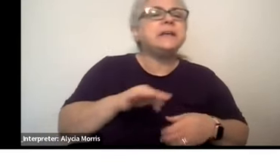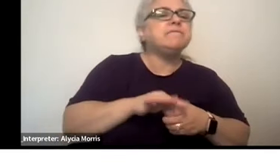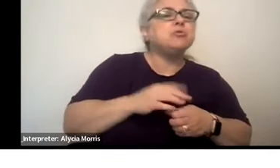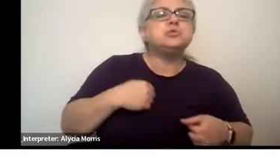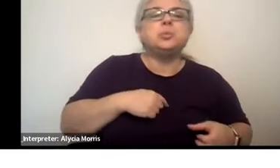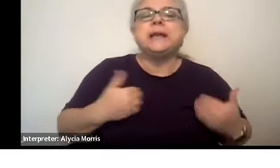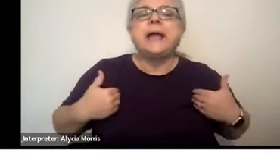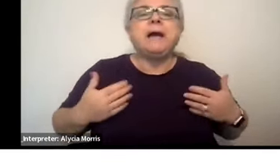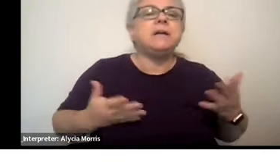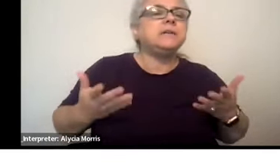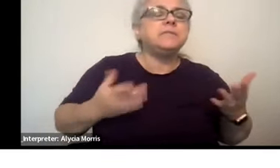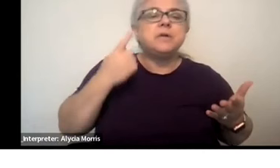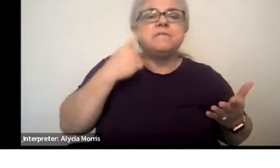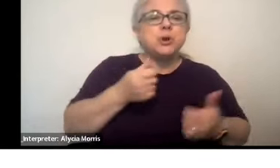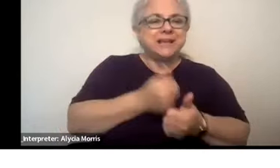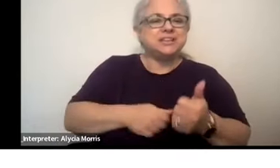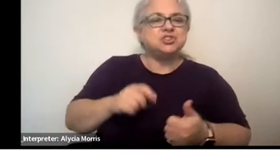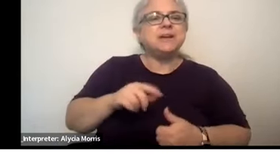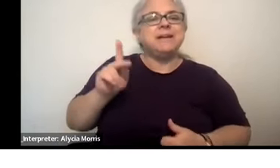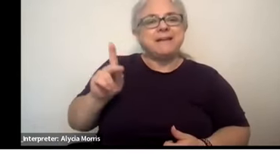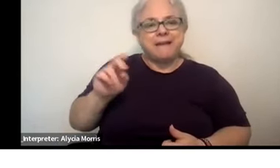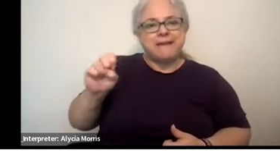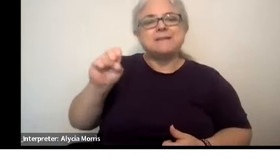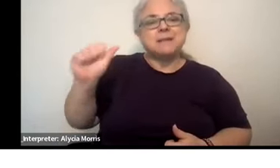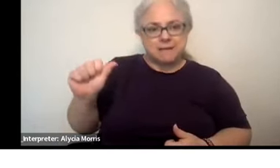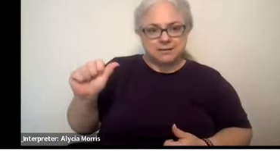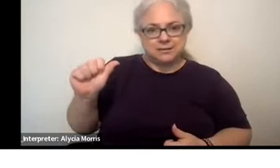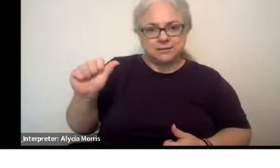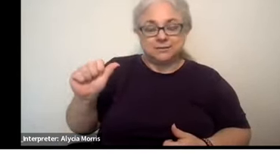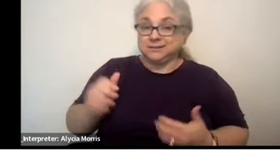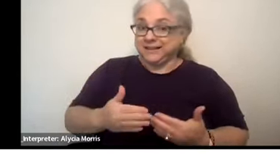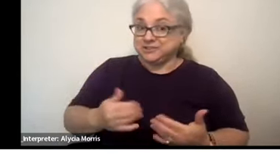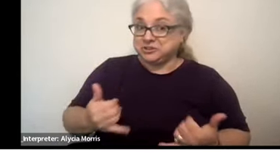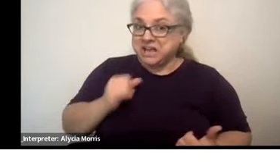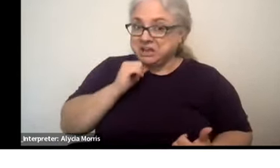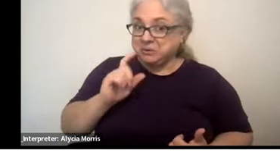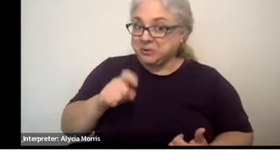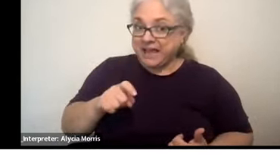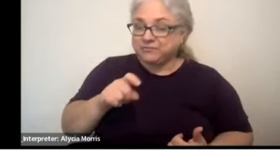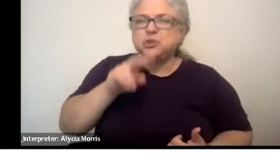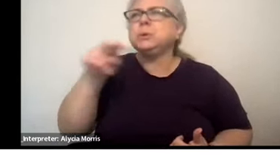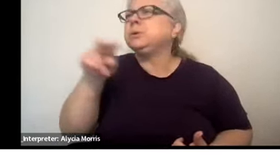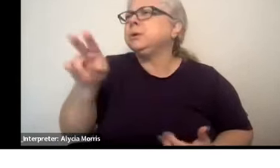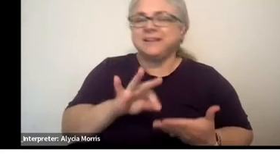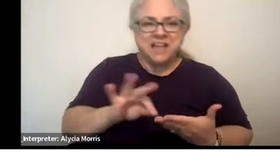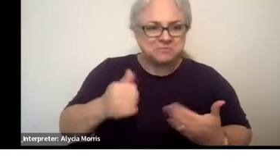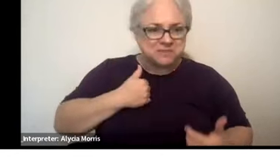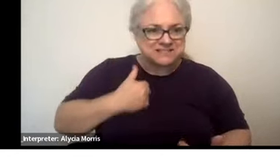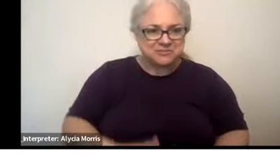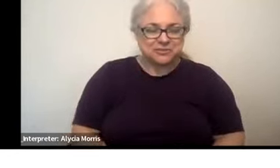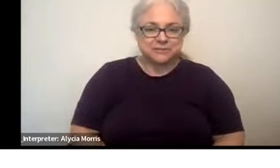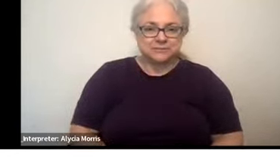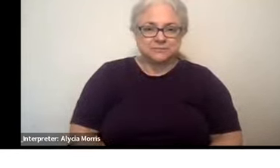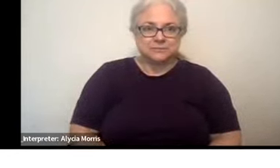have gotten on the KSAs. Much, much easier now that we don't have to count all that. But I'd also like to point out that the faculty